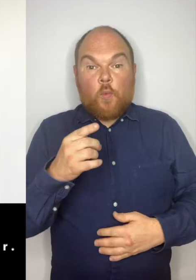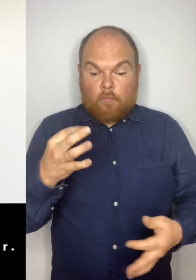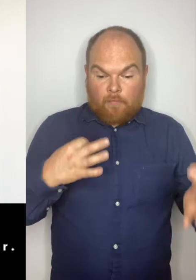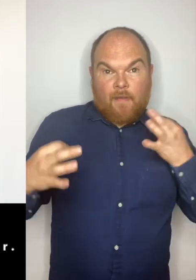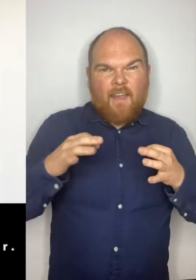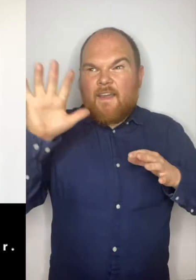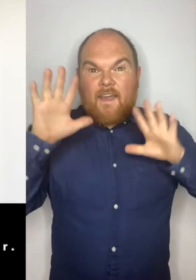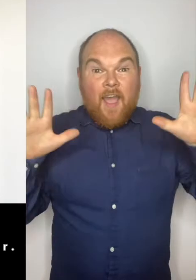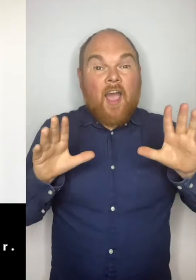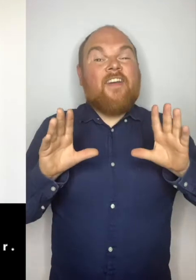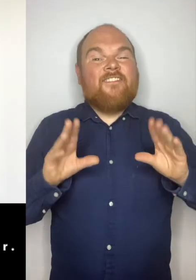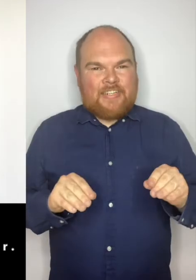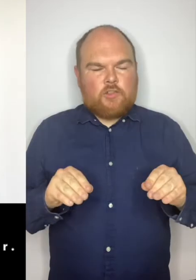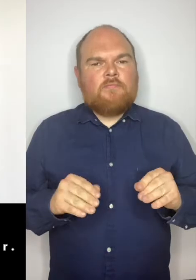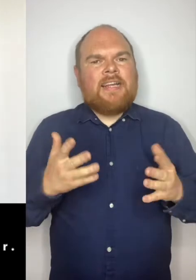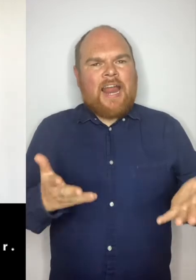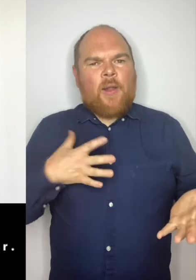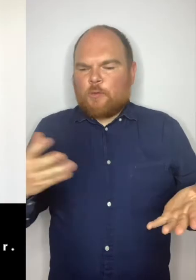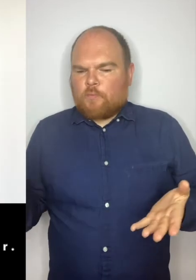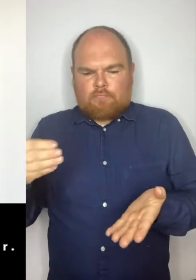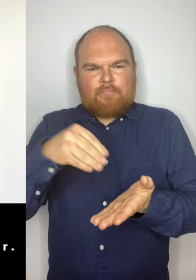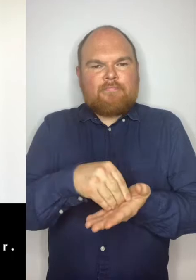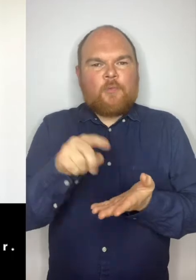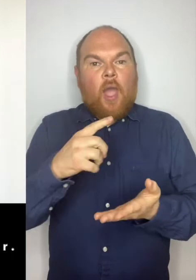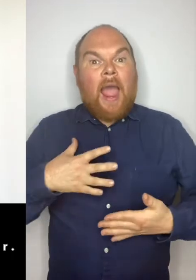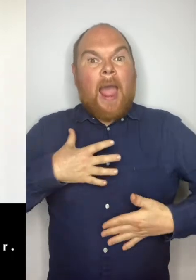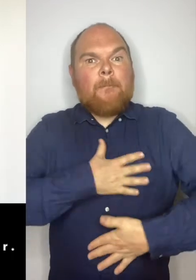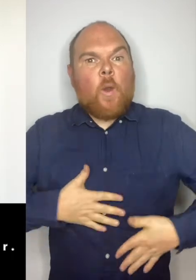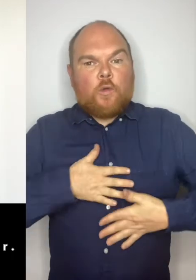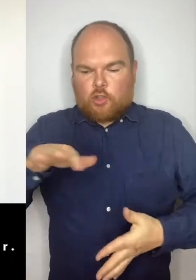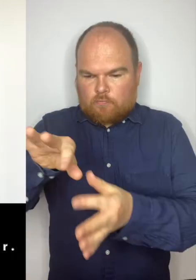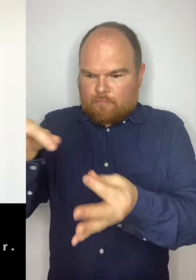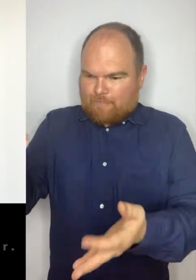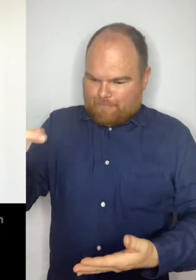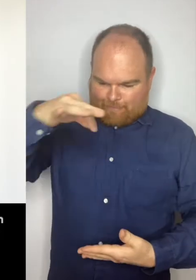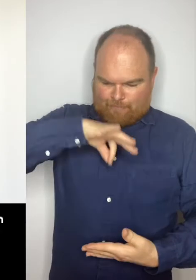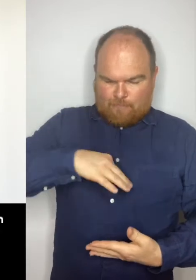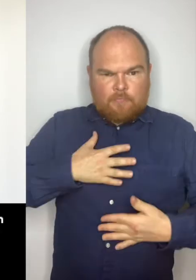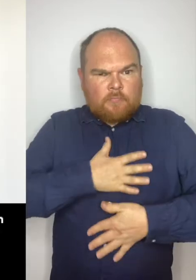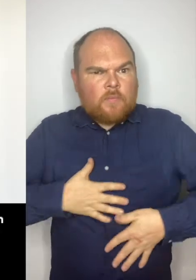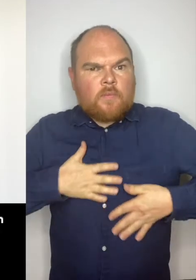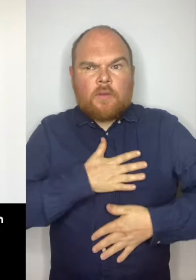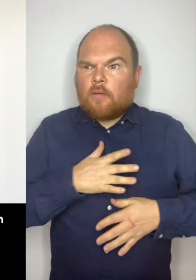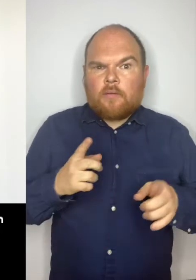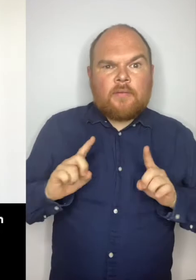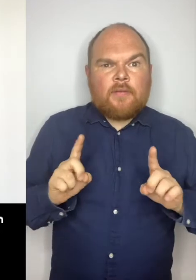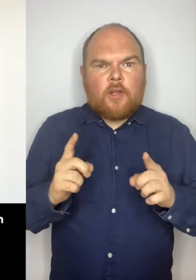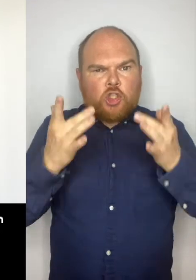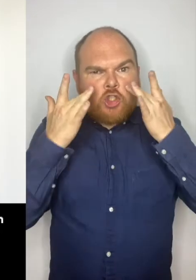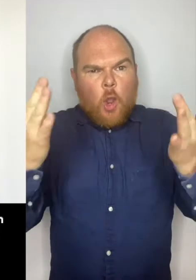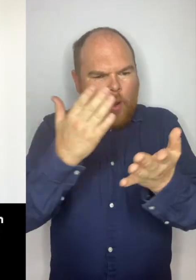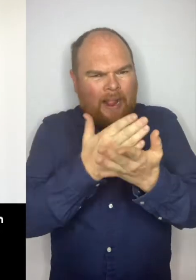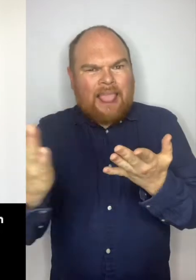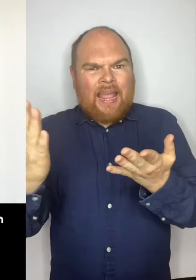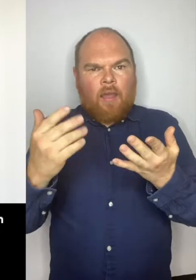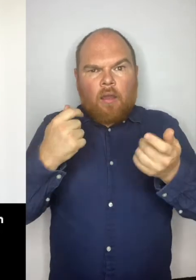Once you're happy with your mime, we need to add in the emotion that you chose earlier. And you can show that emotion